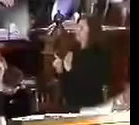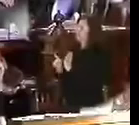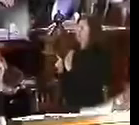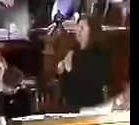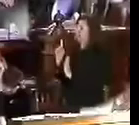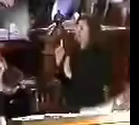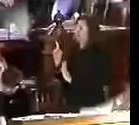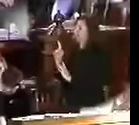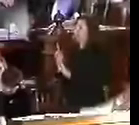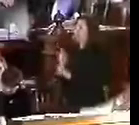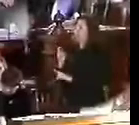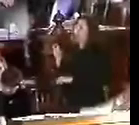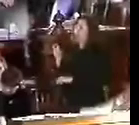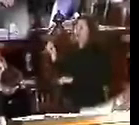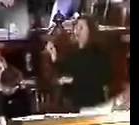from